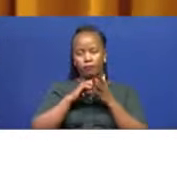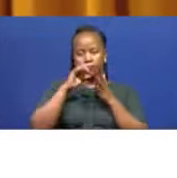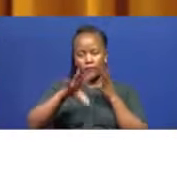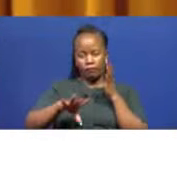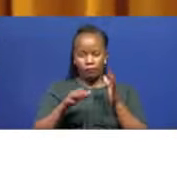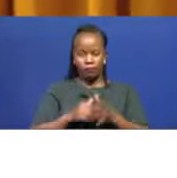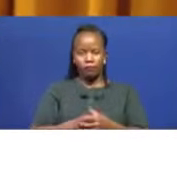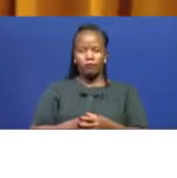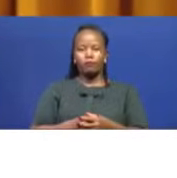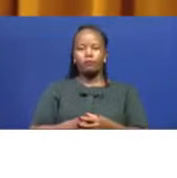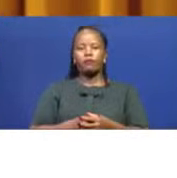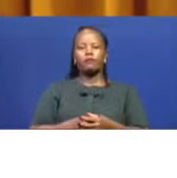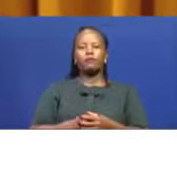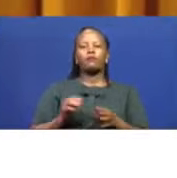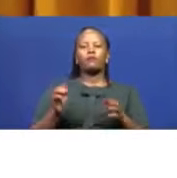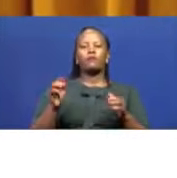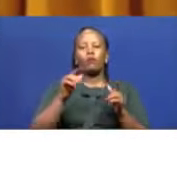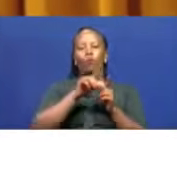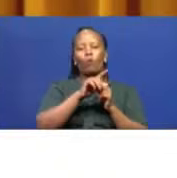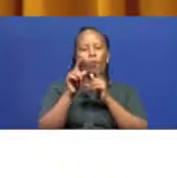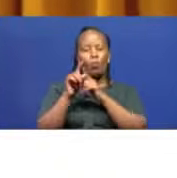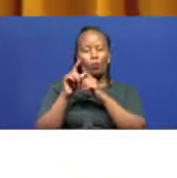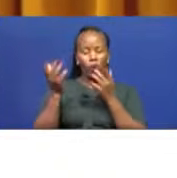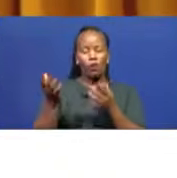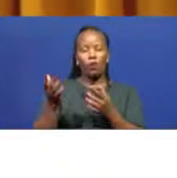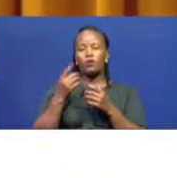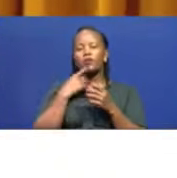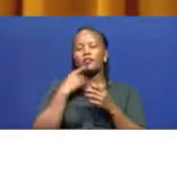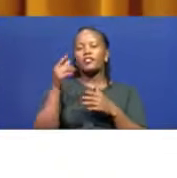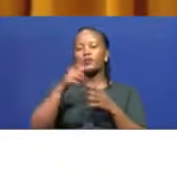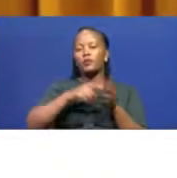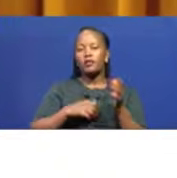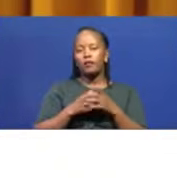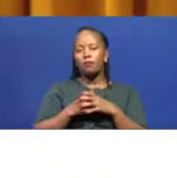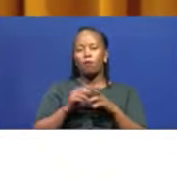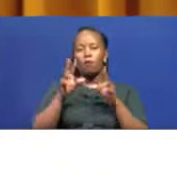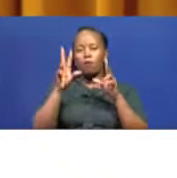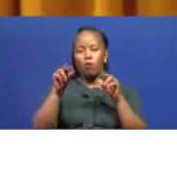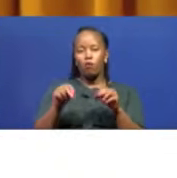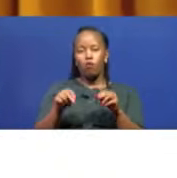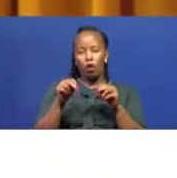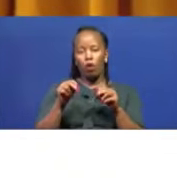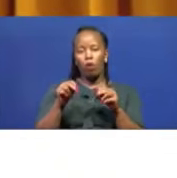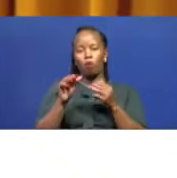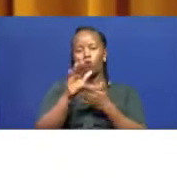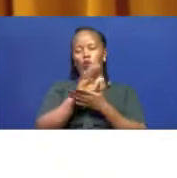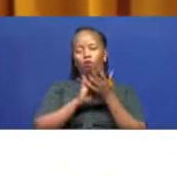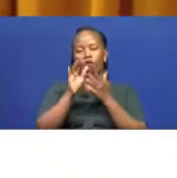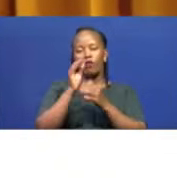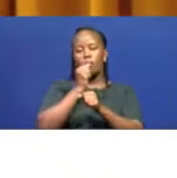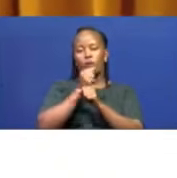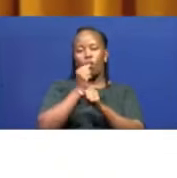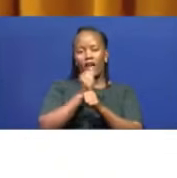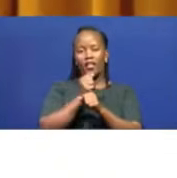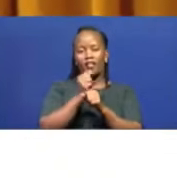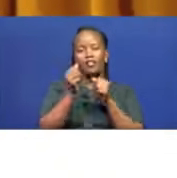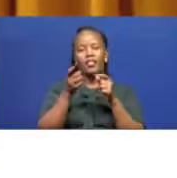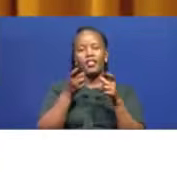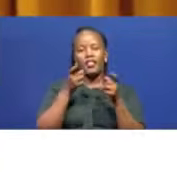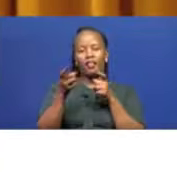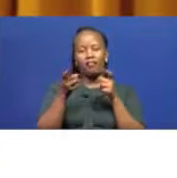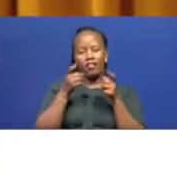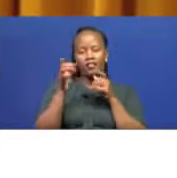proceedings. He also argued that there existed no comprehensive statutory framework governing